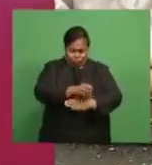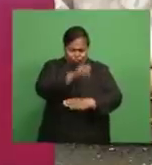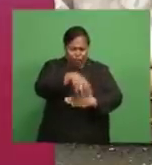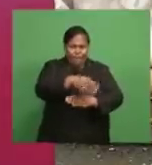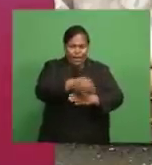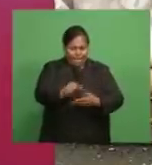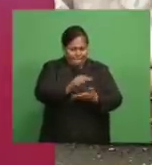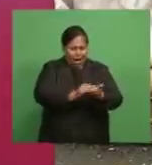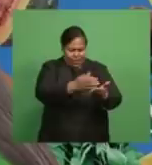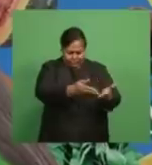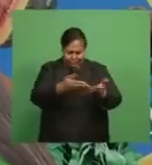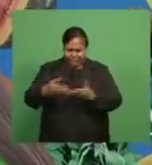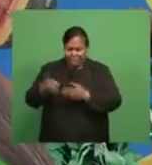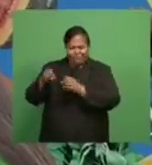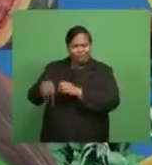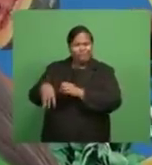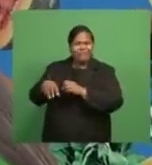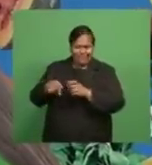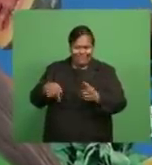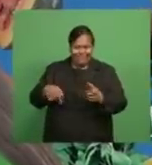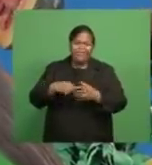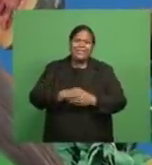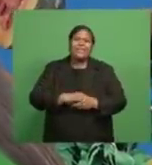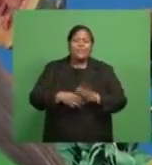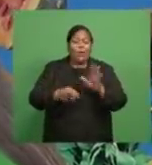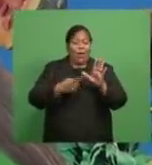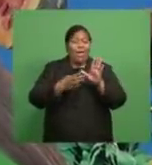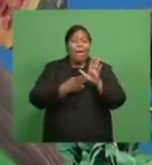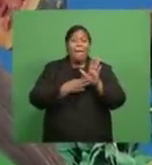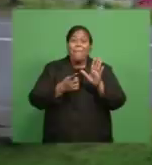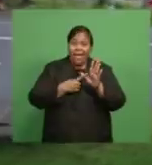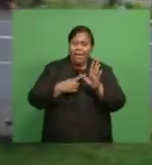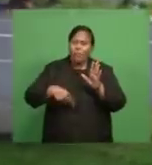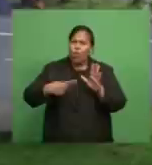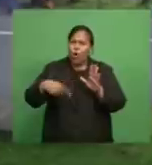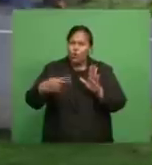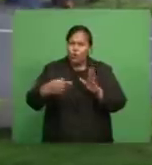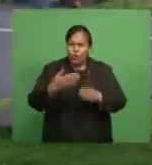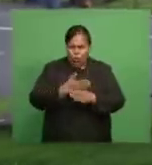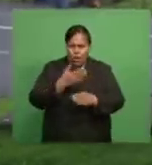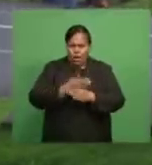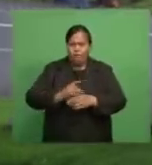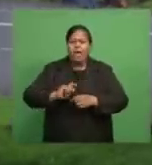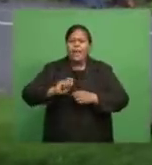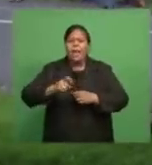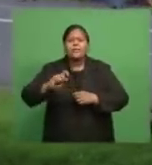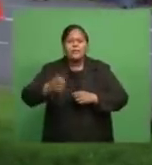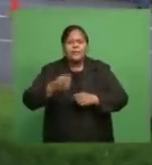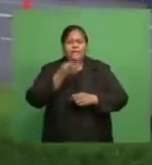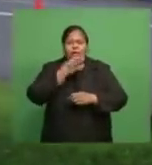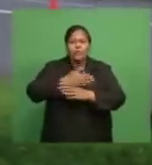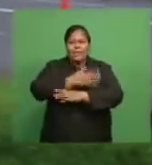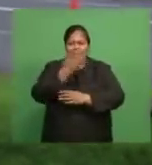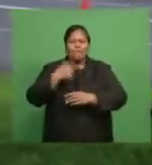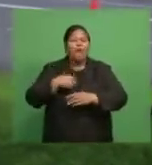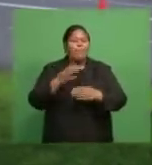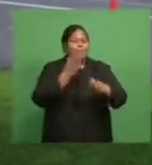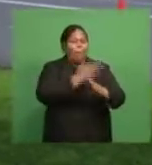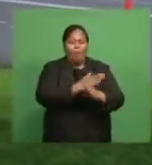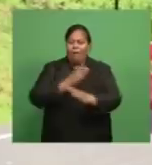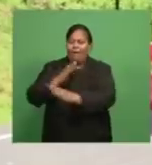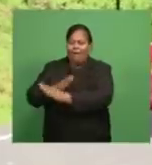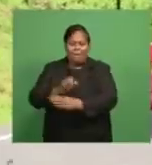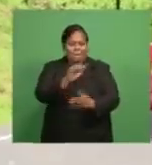don't see their products going to waste. AMA will carry out this initiative over the next few days out of the Sawani and the Lena Basin